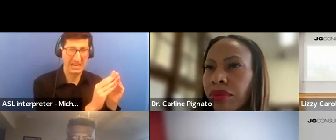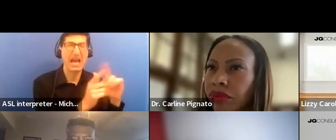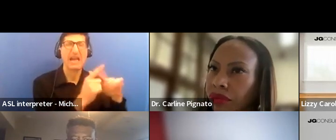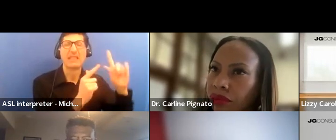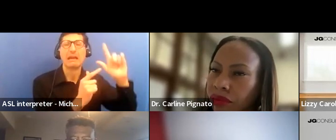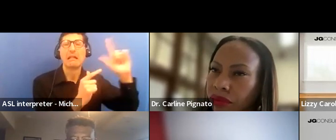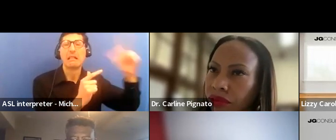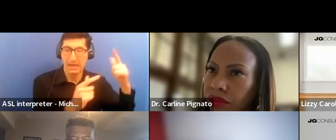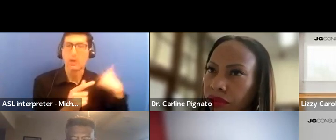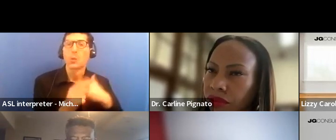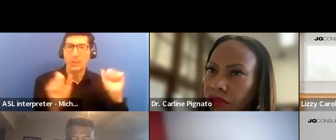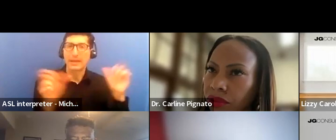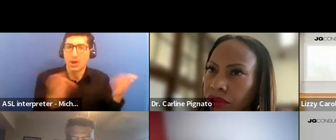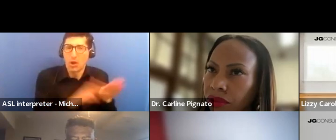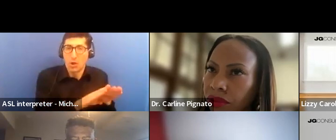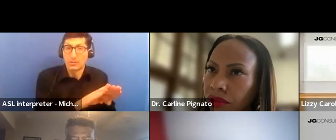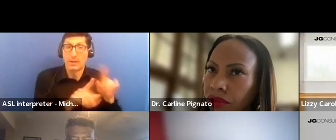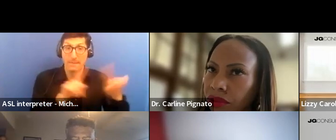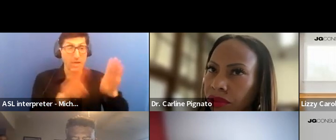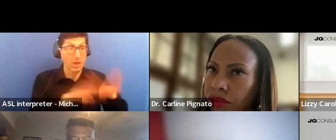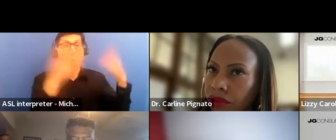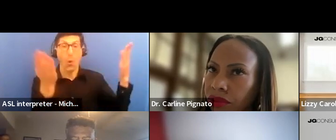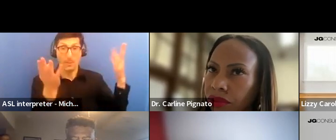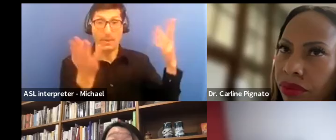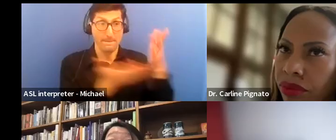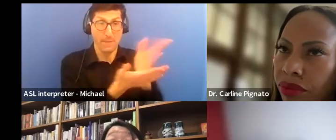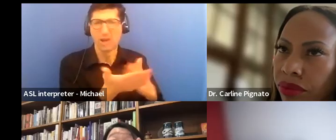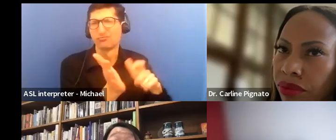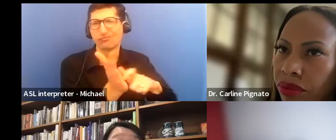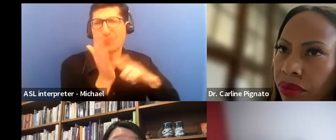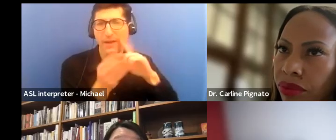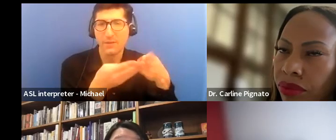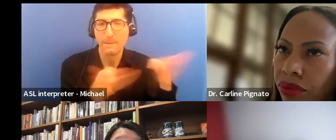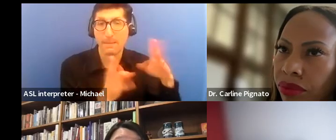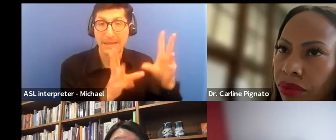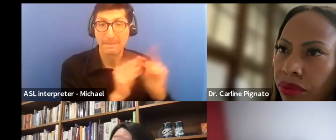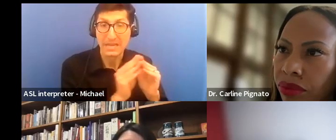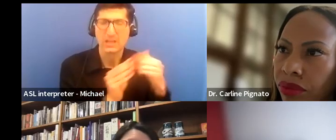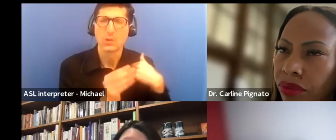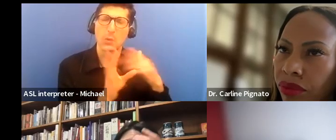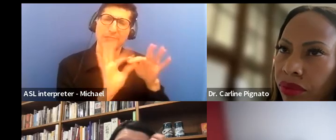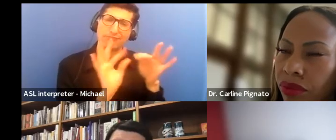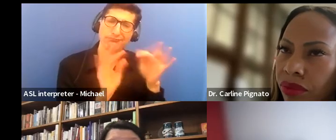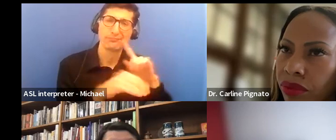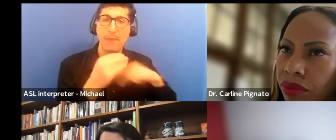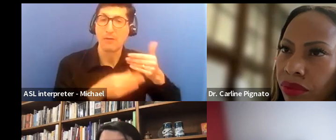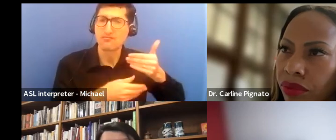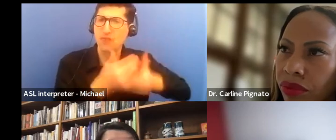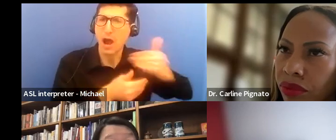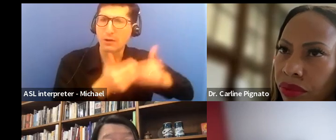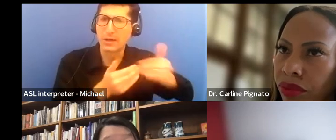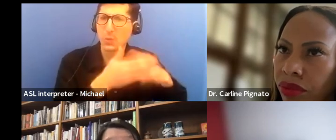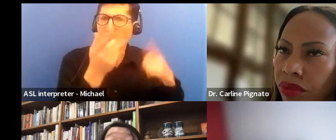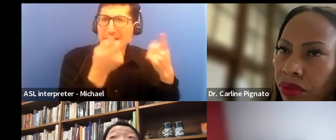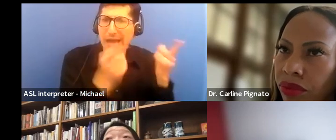the open portion of our meeting, which are required for public meetings, we will report on progress, because that needs to be, we're doing the